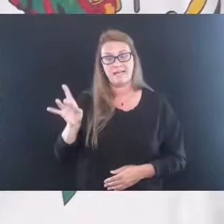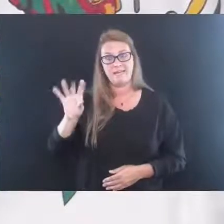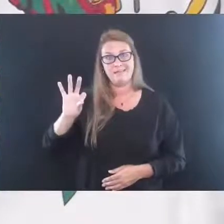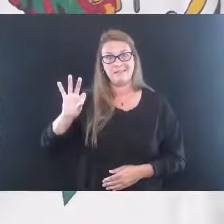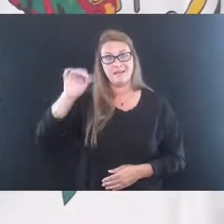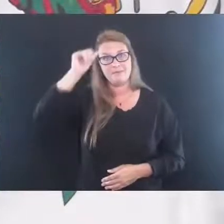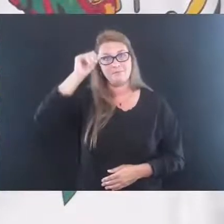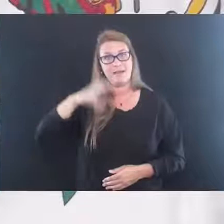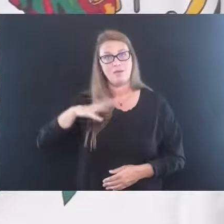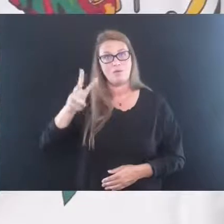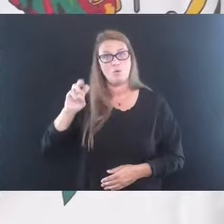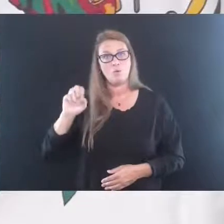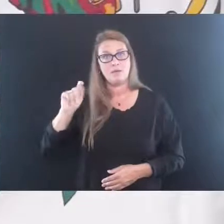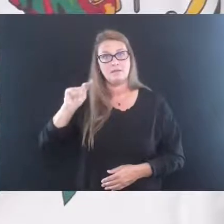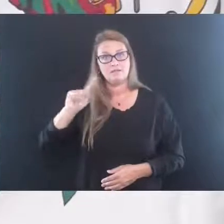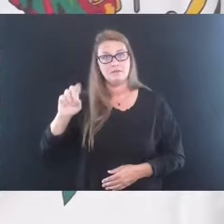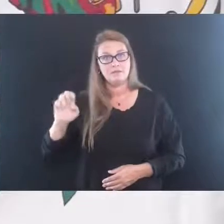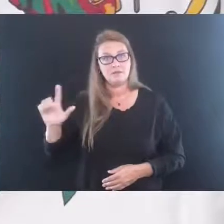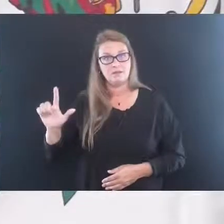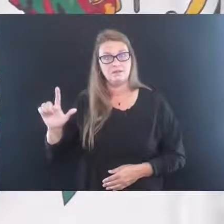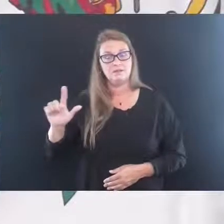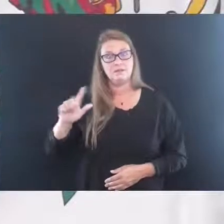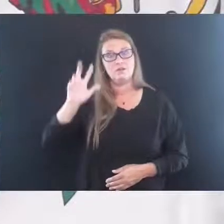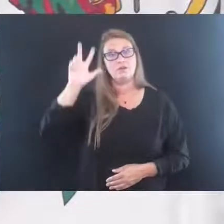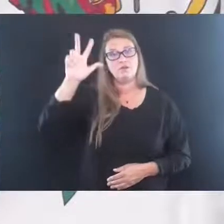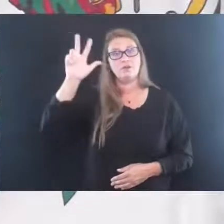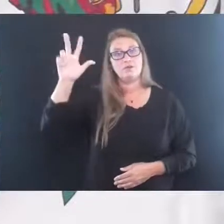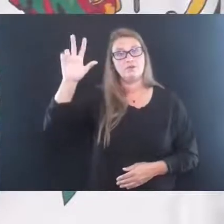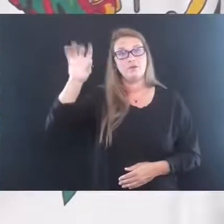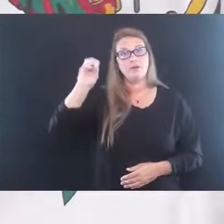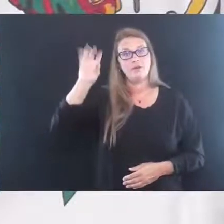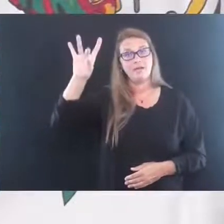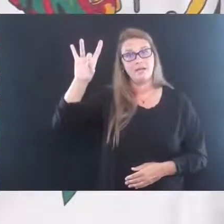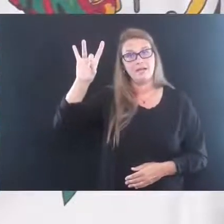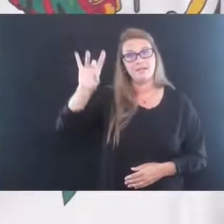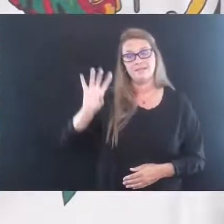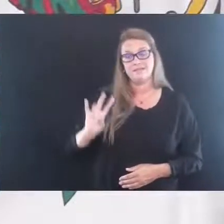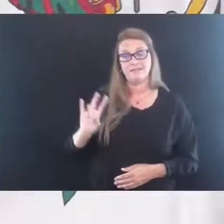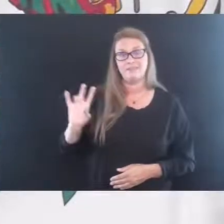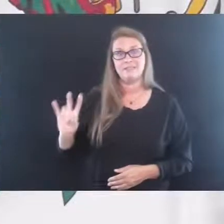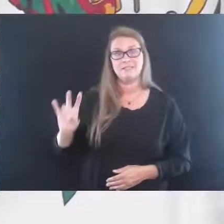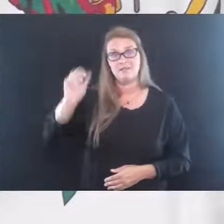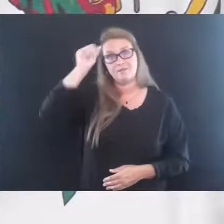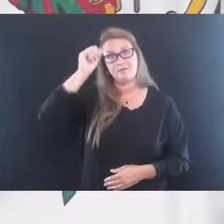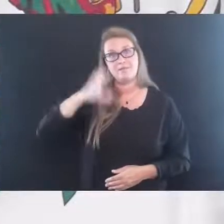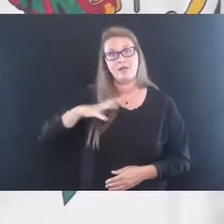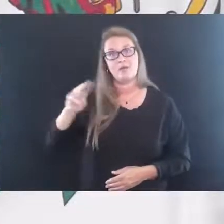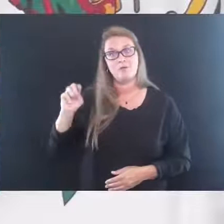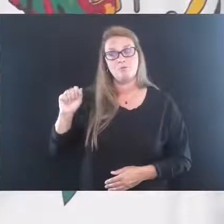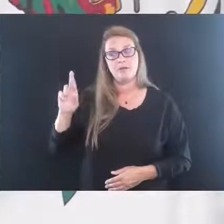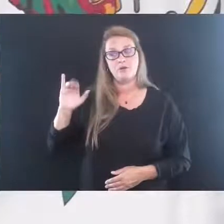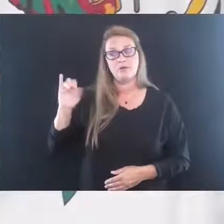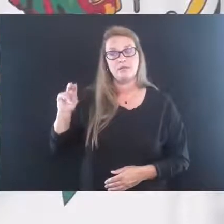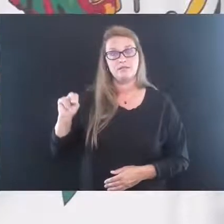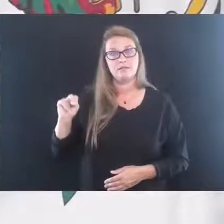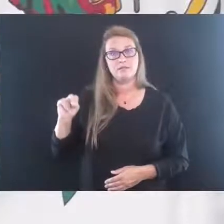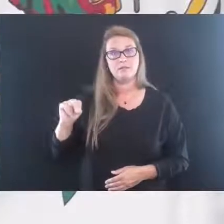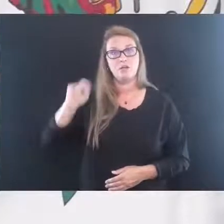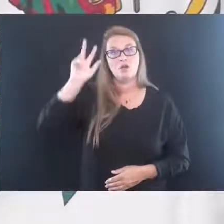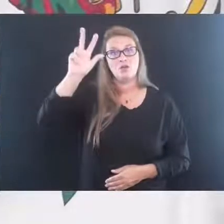89-year-old male from Wetzel County. The 3,308th death, a 77-year-old male from Marion County.